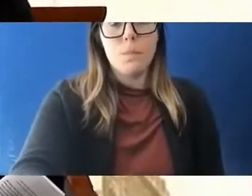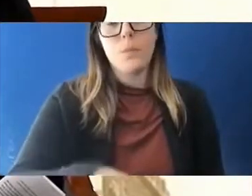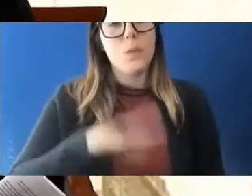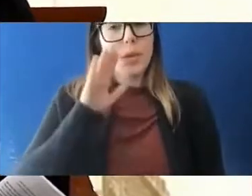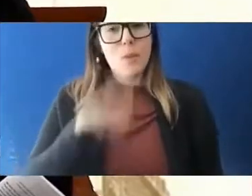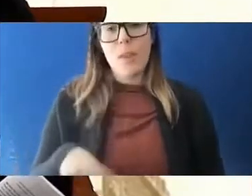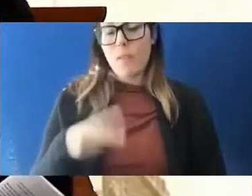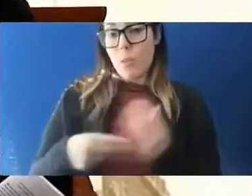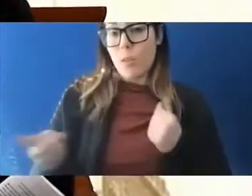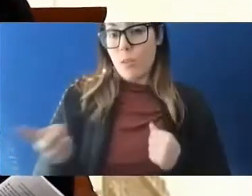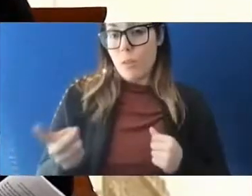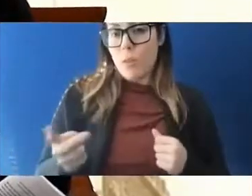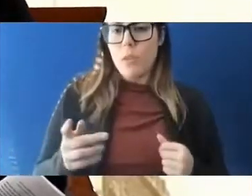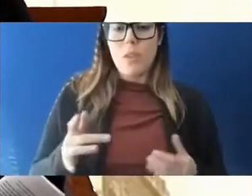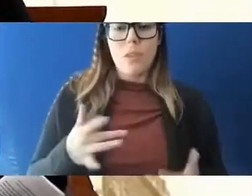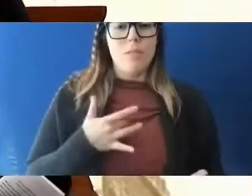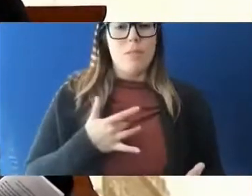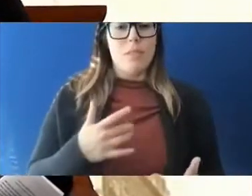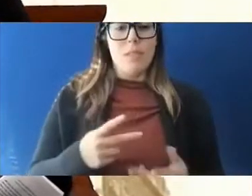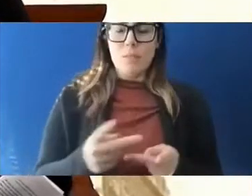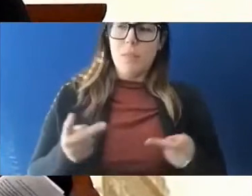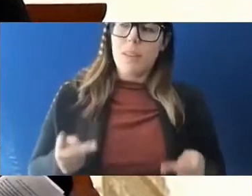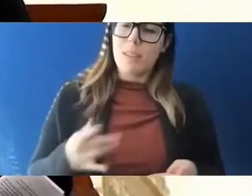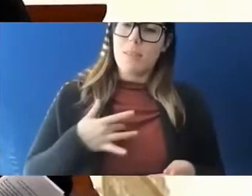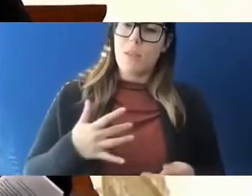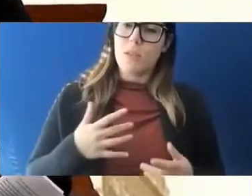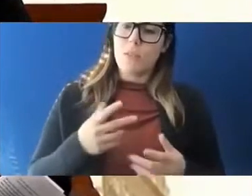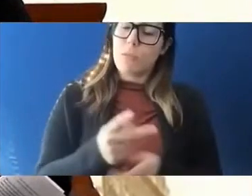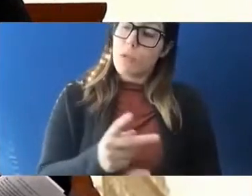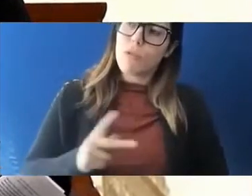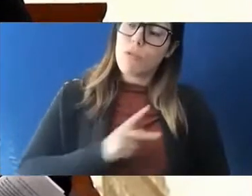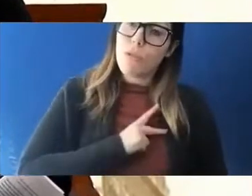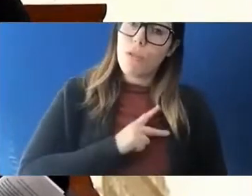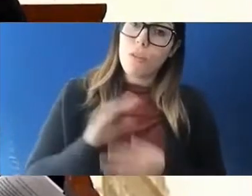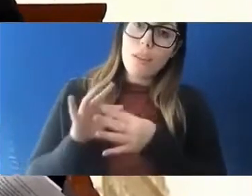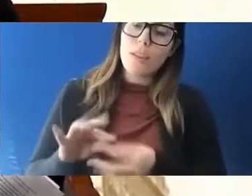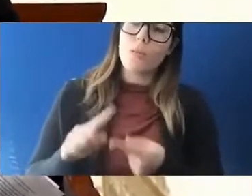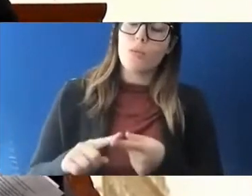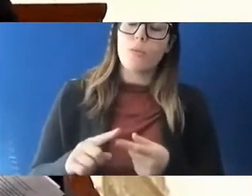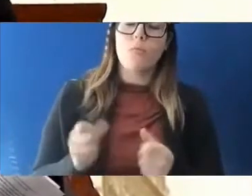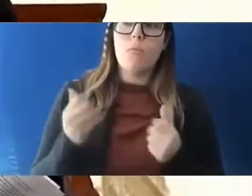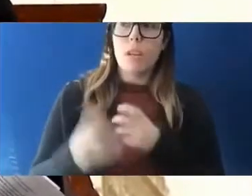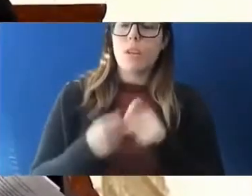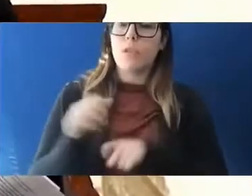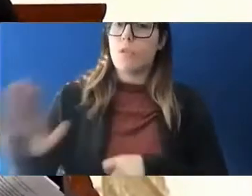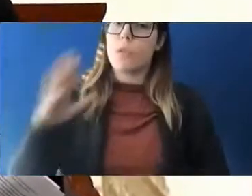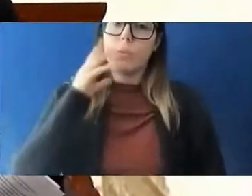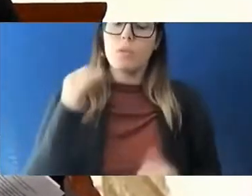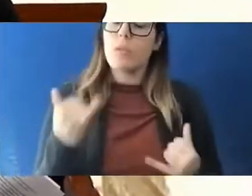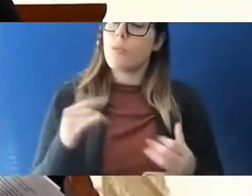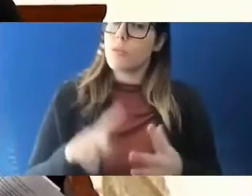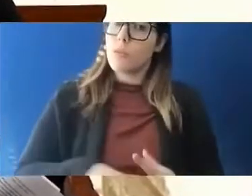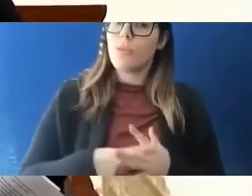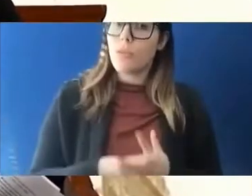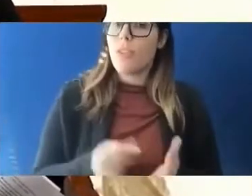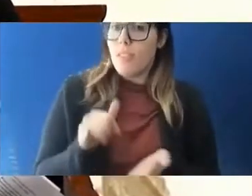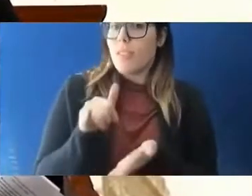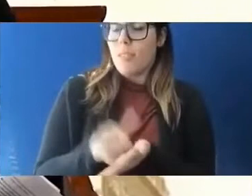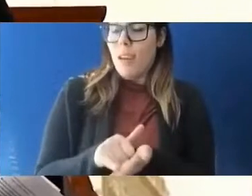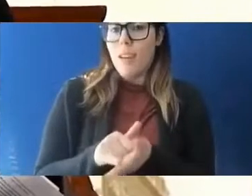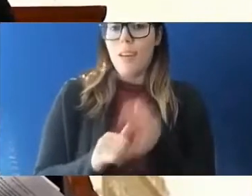a place that is personal, that builds on decades of your experience. And so that's where I would like to start,